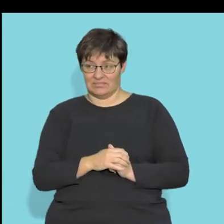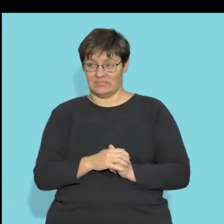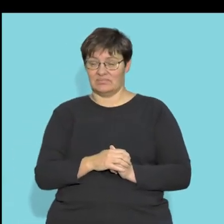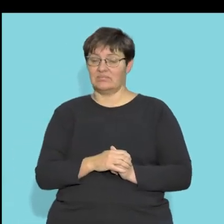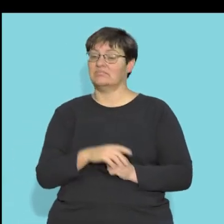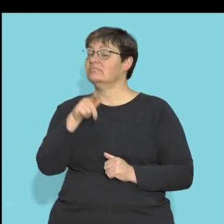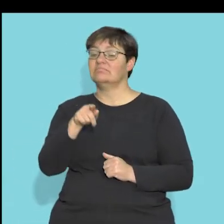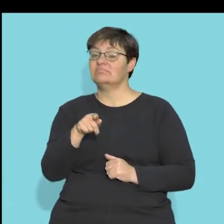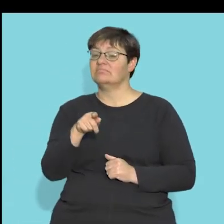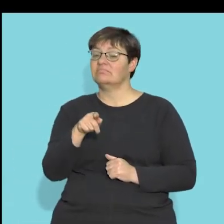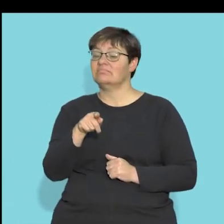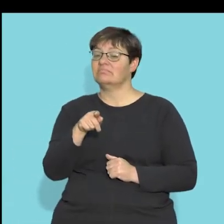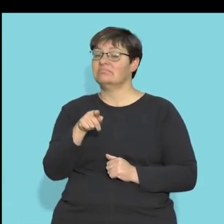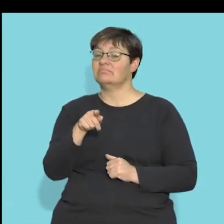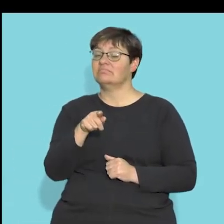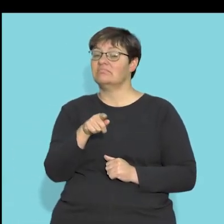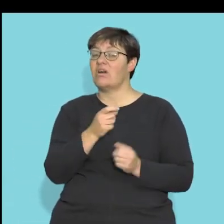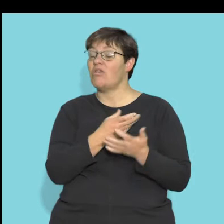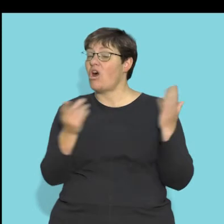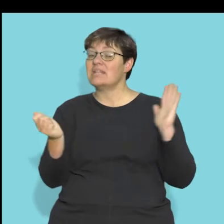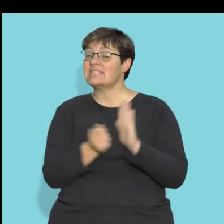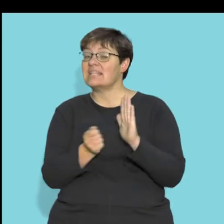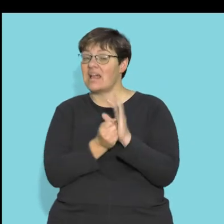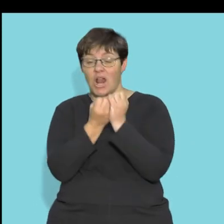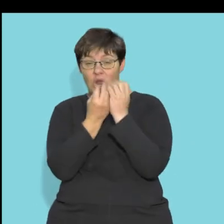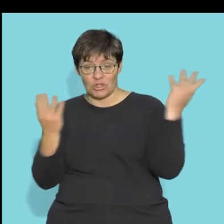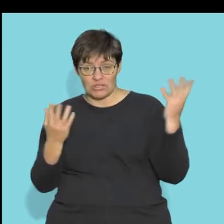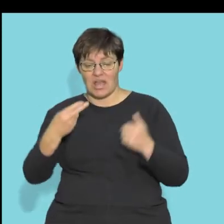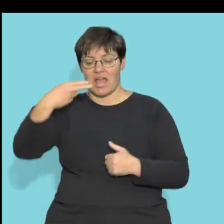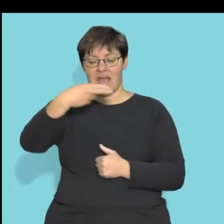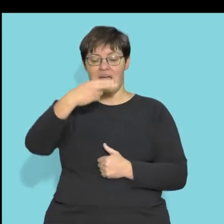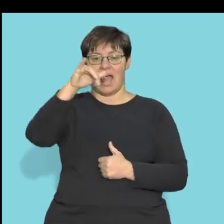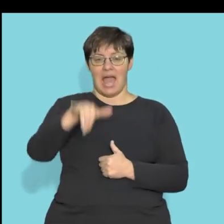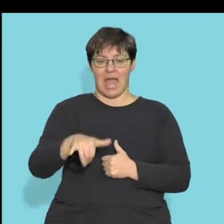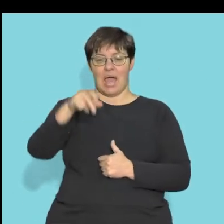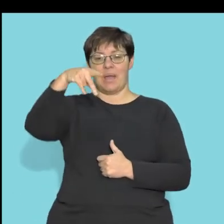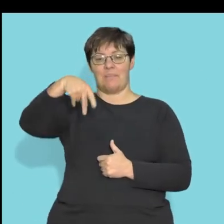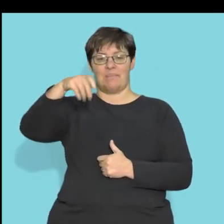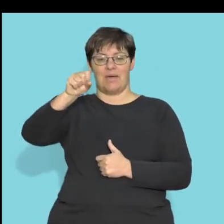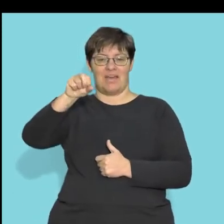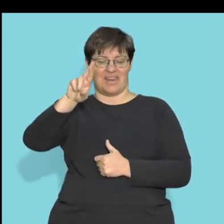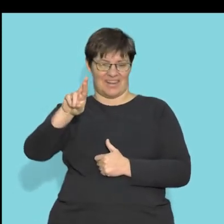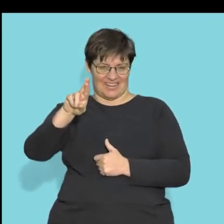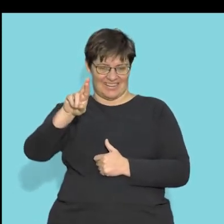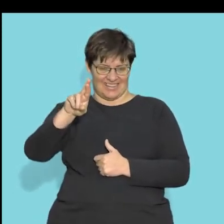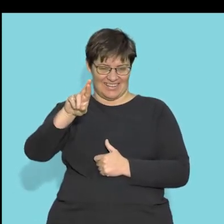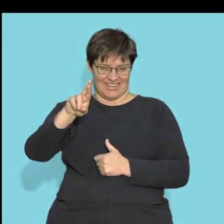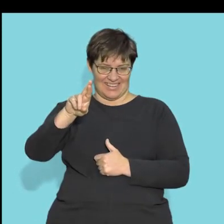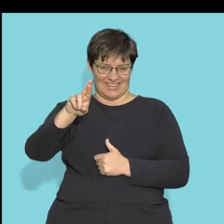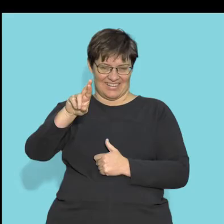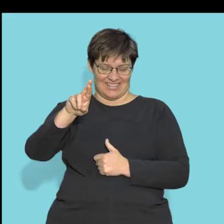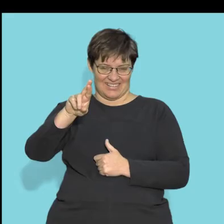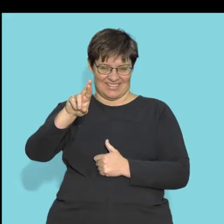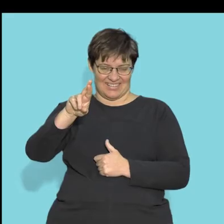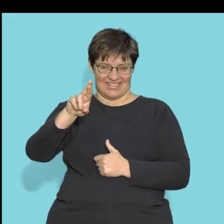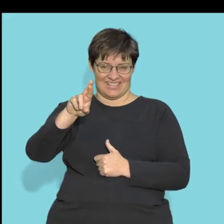sugar. Okay, and what shops sell lots and lots of things? The hypermarket. So